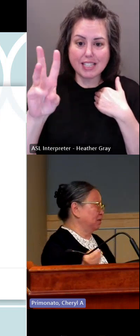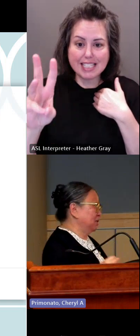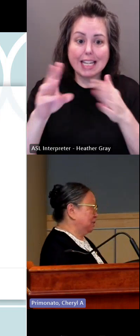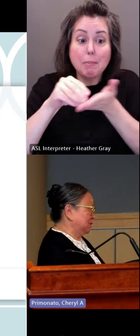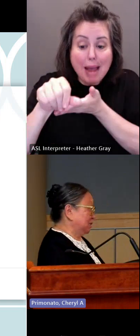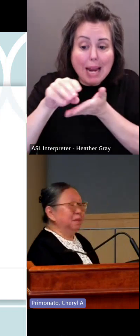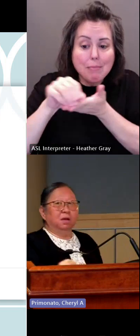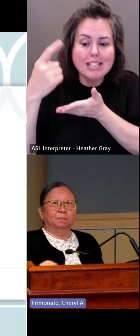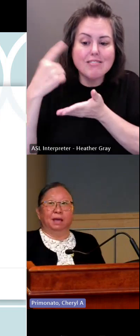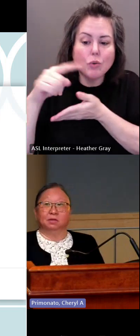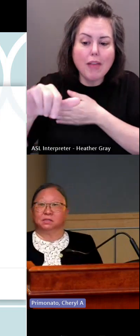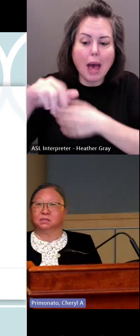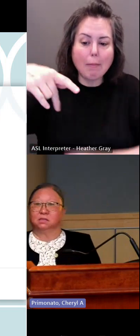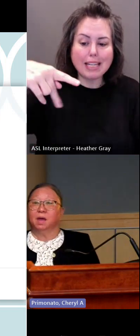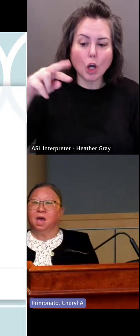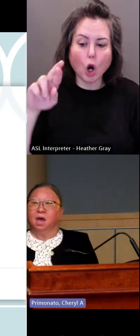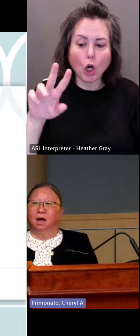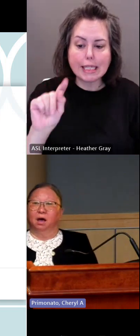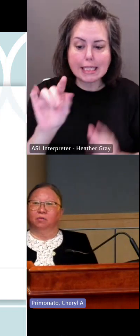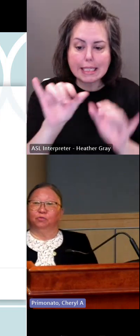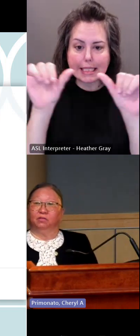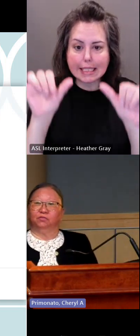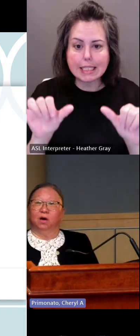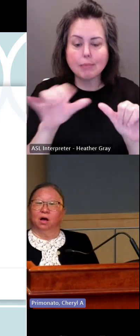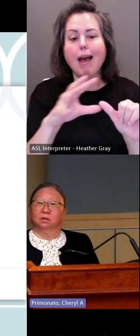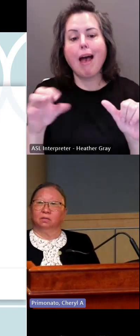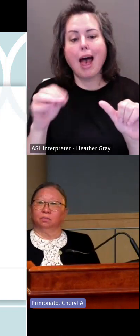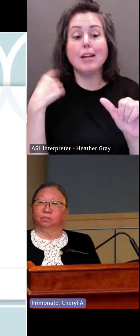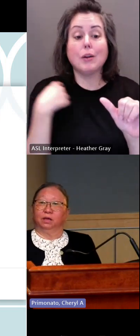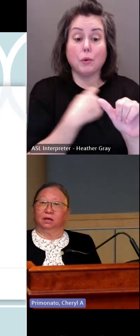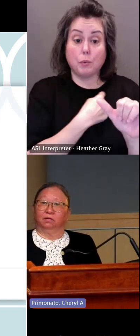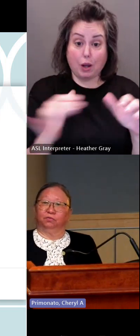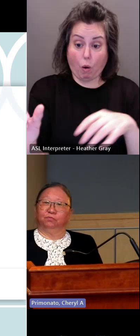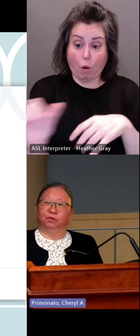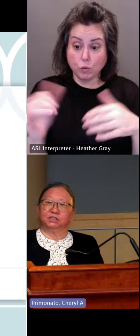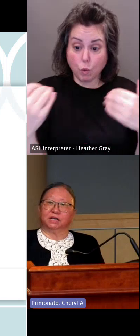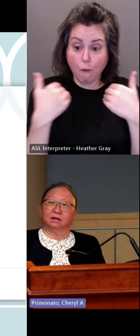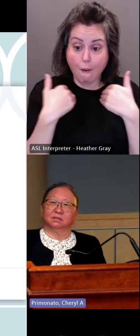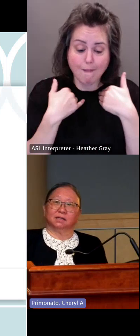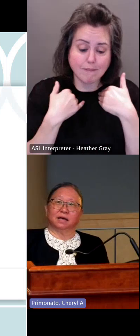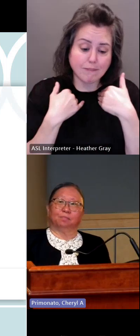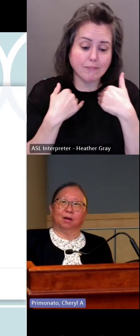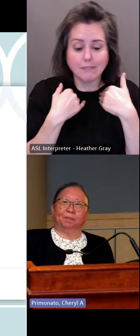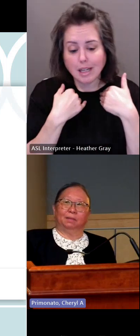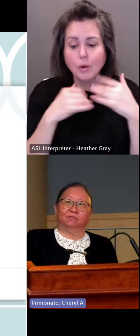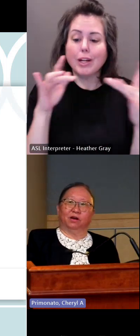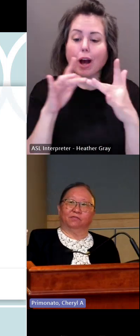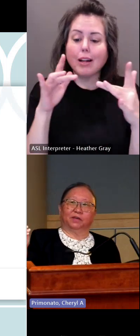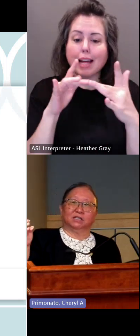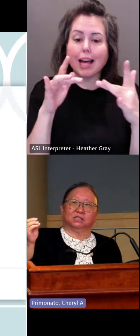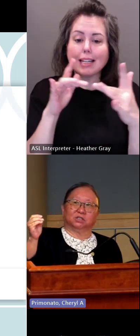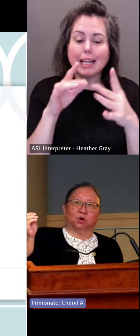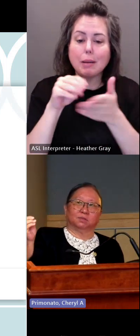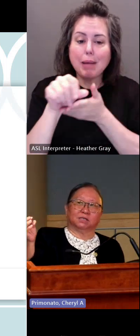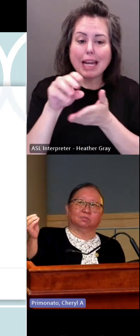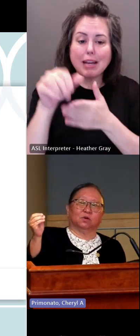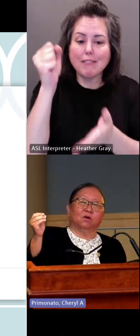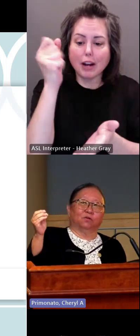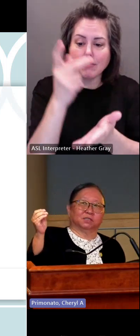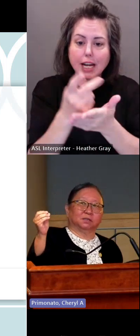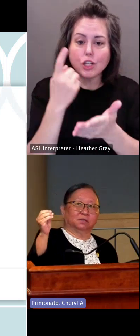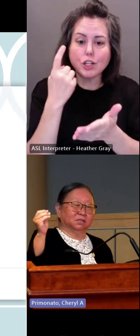our PRT system, payment system. We've reached out and sent out payment verifications to